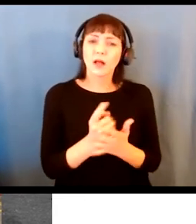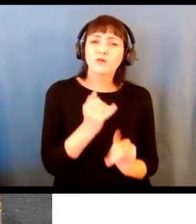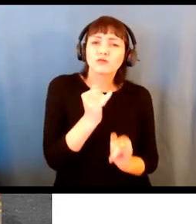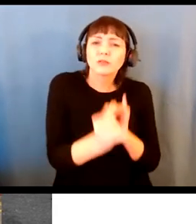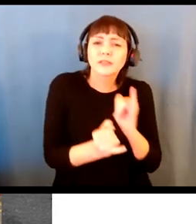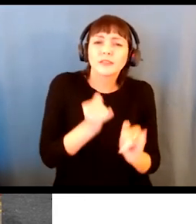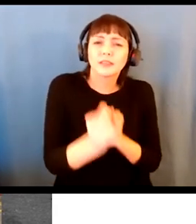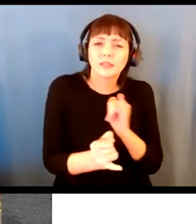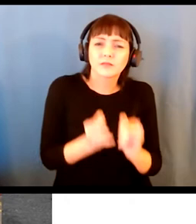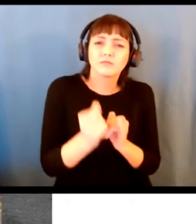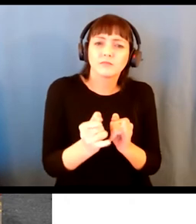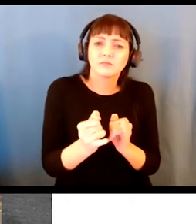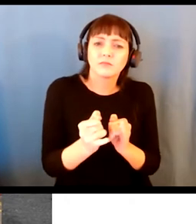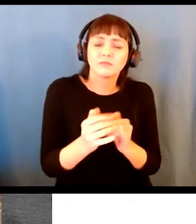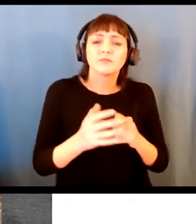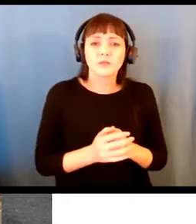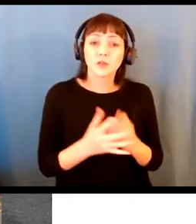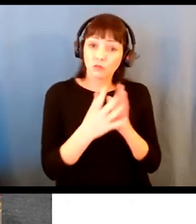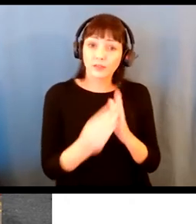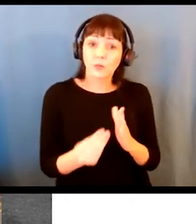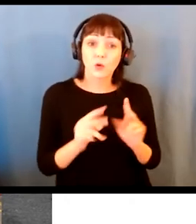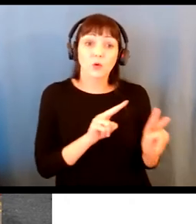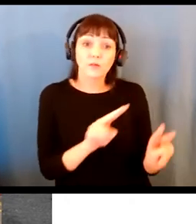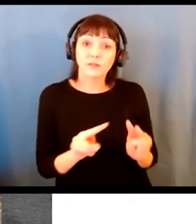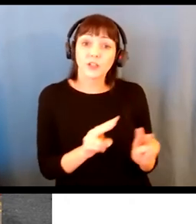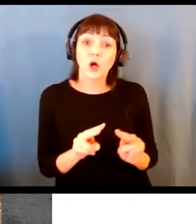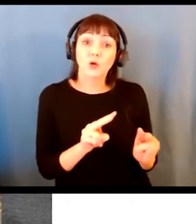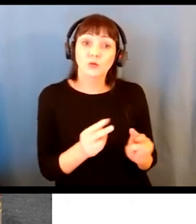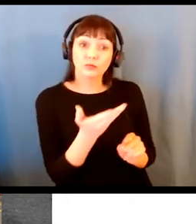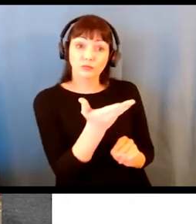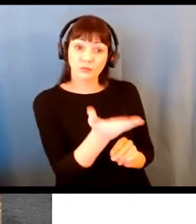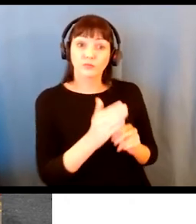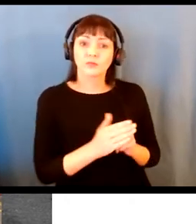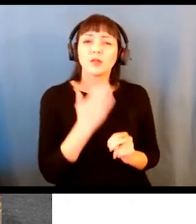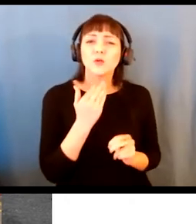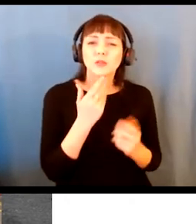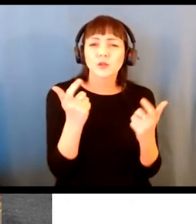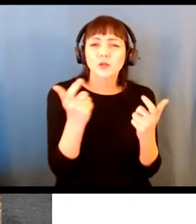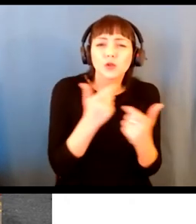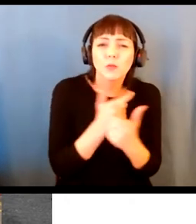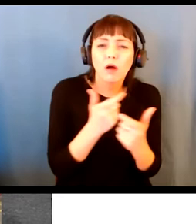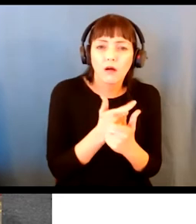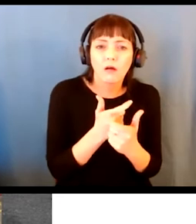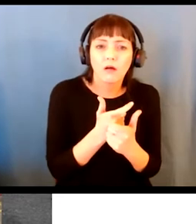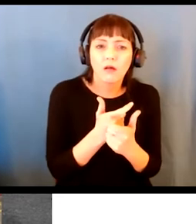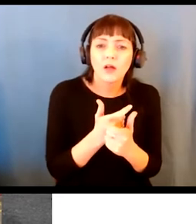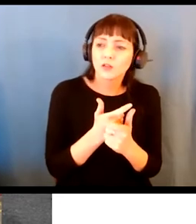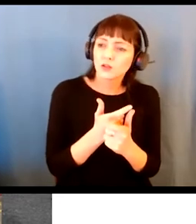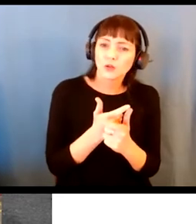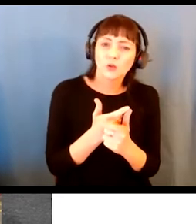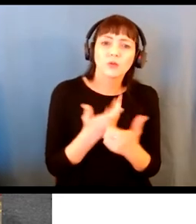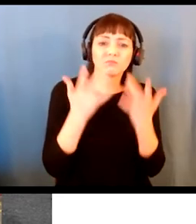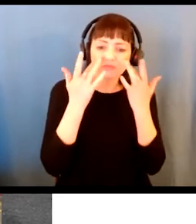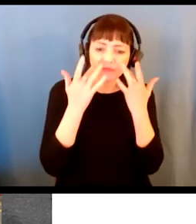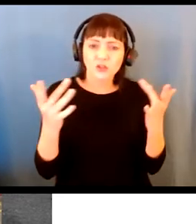inclusion of powerful work by disabled artists, like this video work by Catherine Araniello that uses humour to critique the ways in which